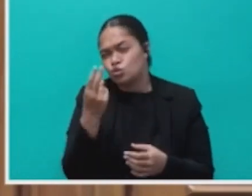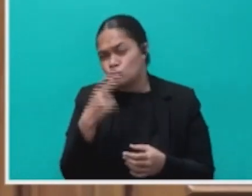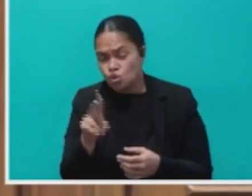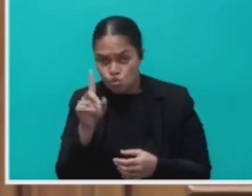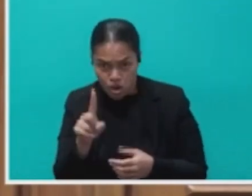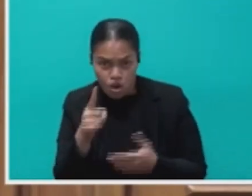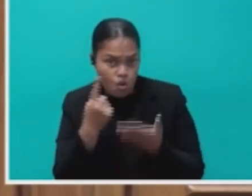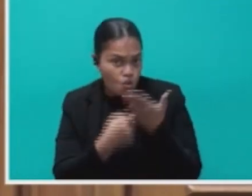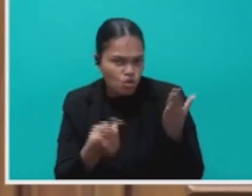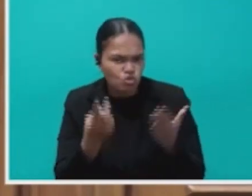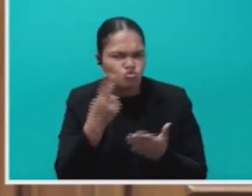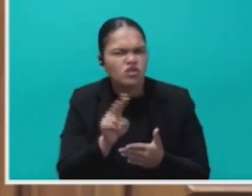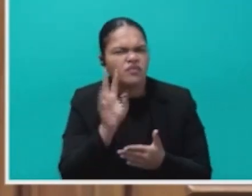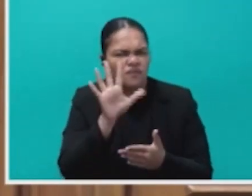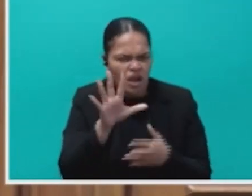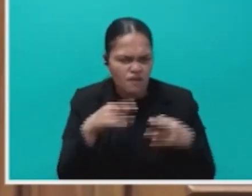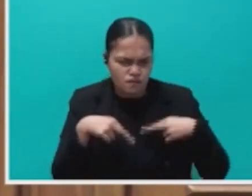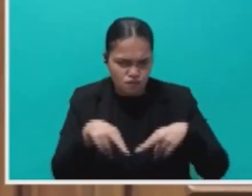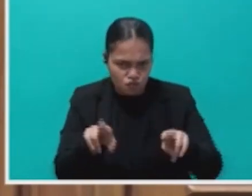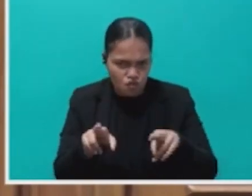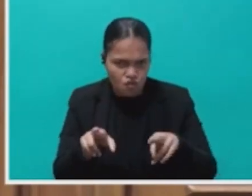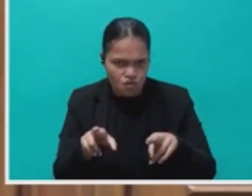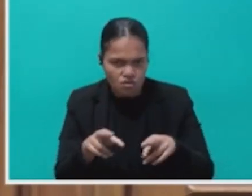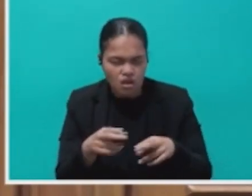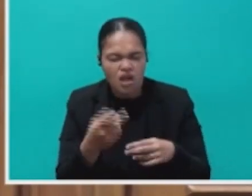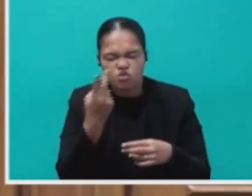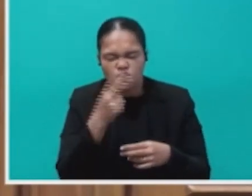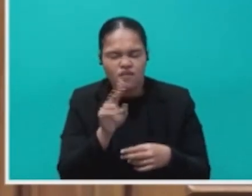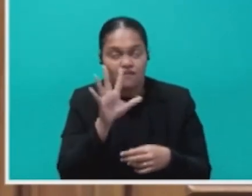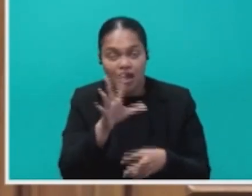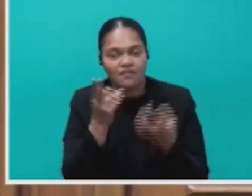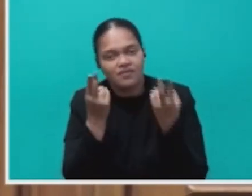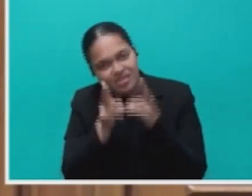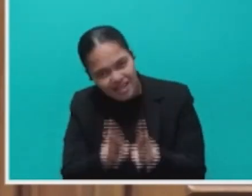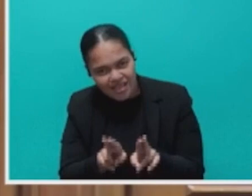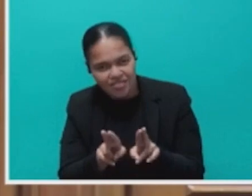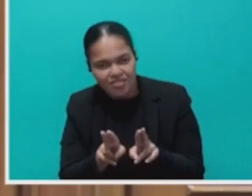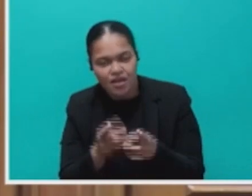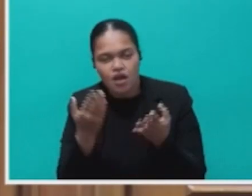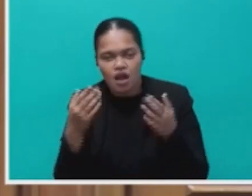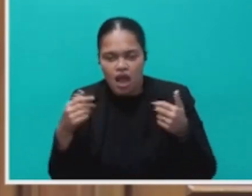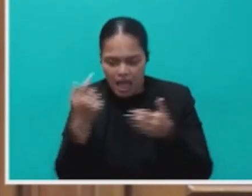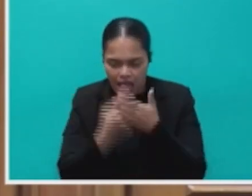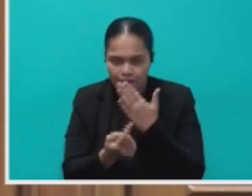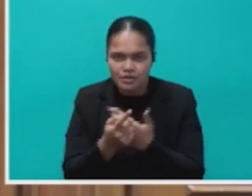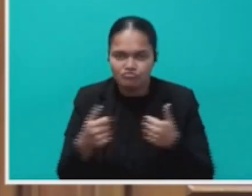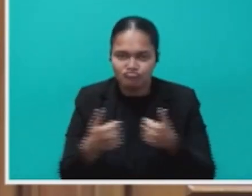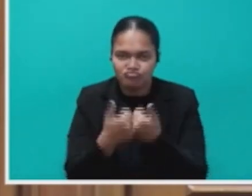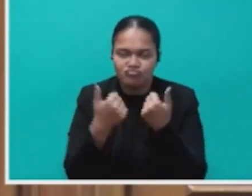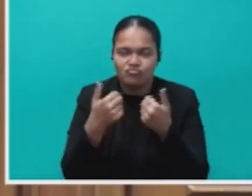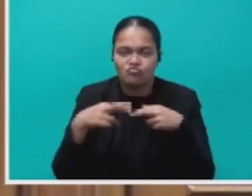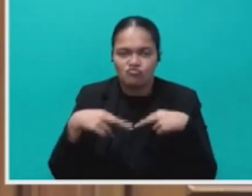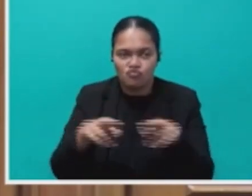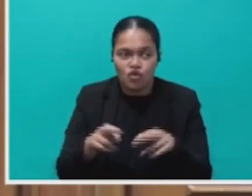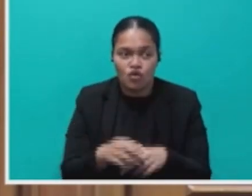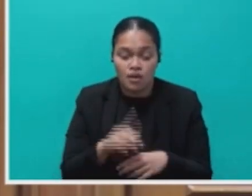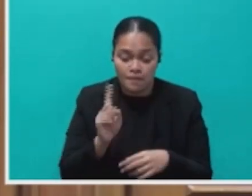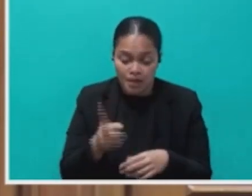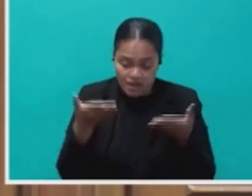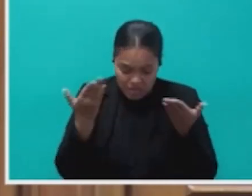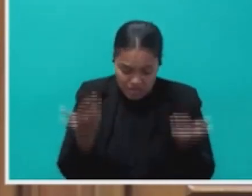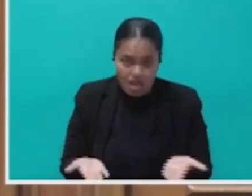there were only 25 deaths on our roads. And 2022, there were about 44 deaths. But here we